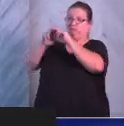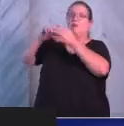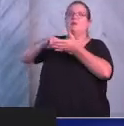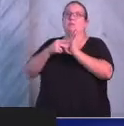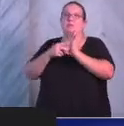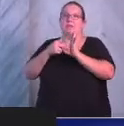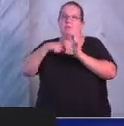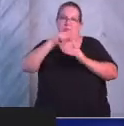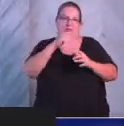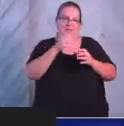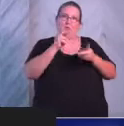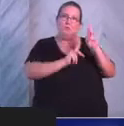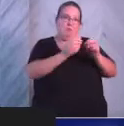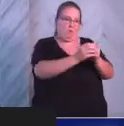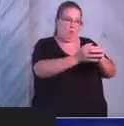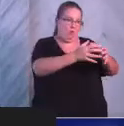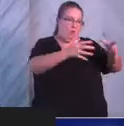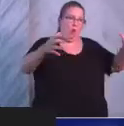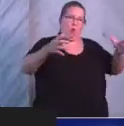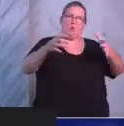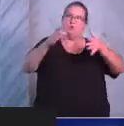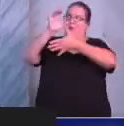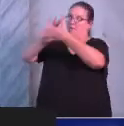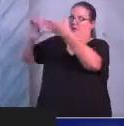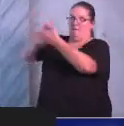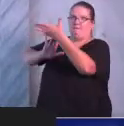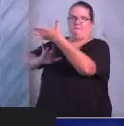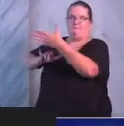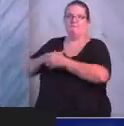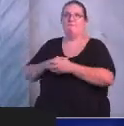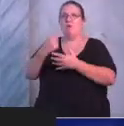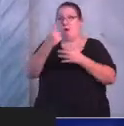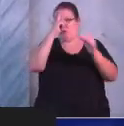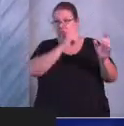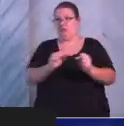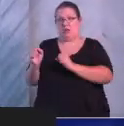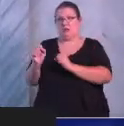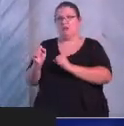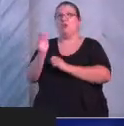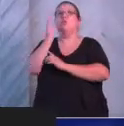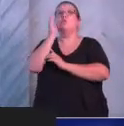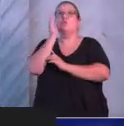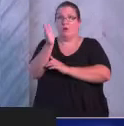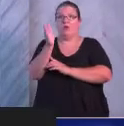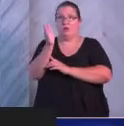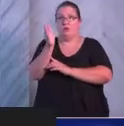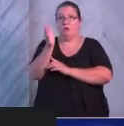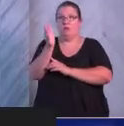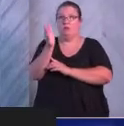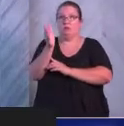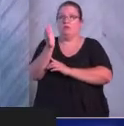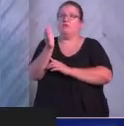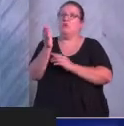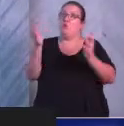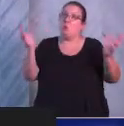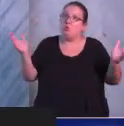order to properly be able to pay that down. One of the strategies is definitely going to be through welcoming and